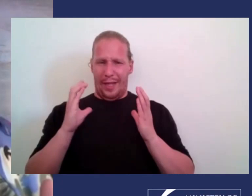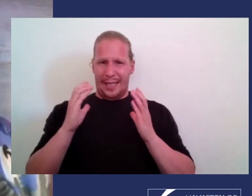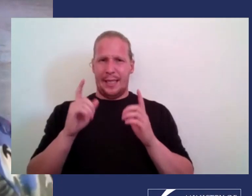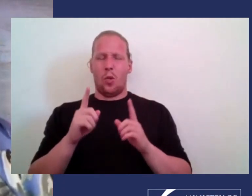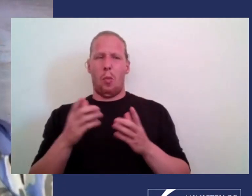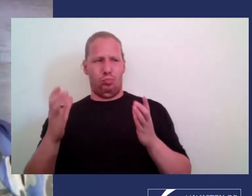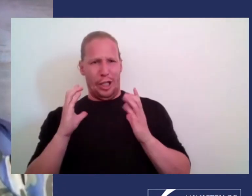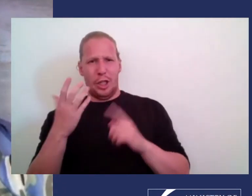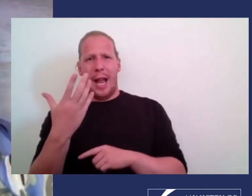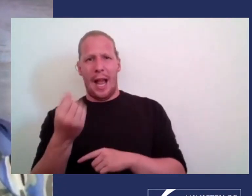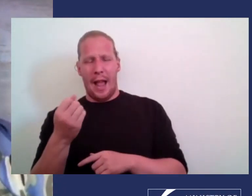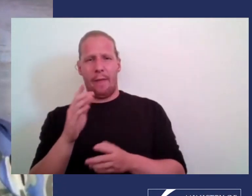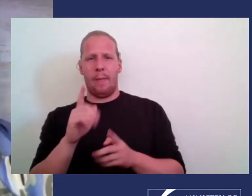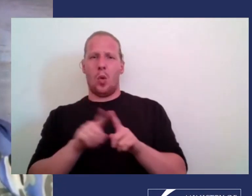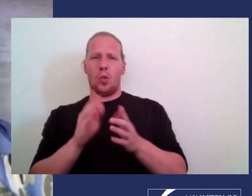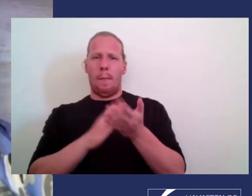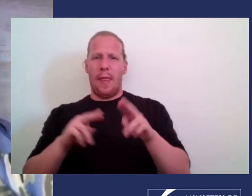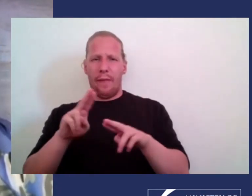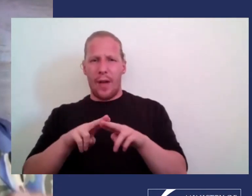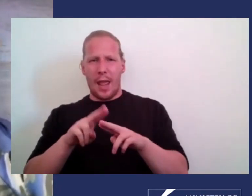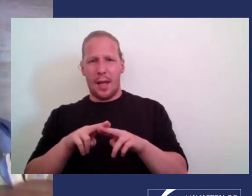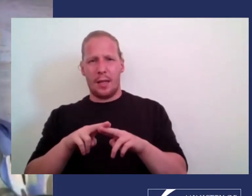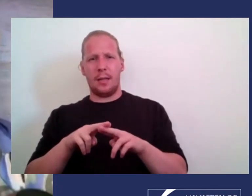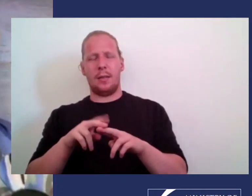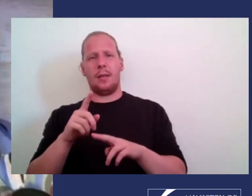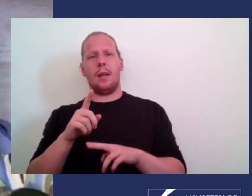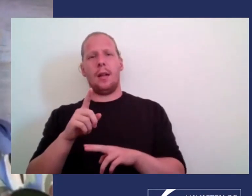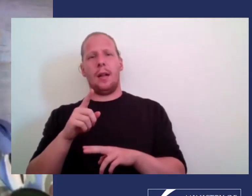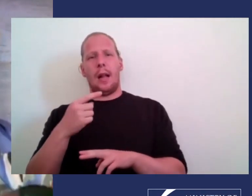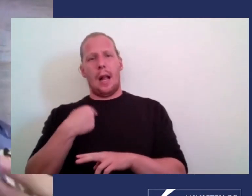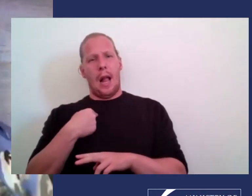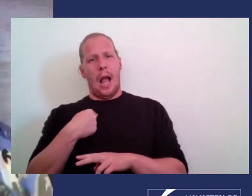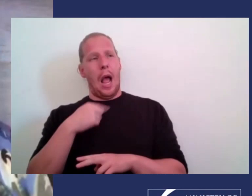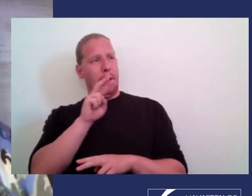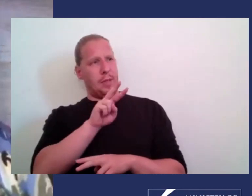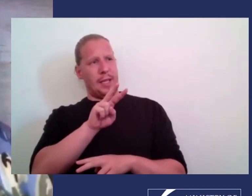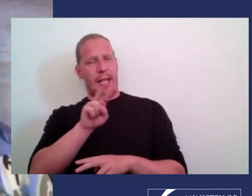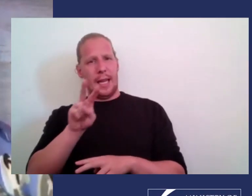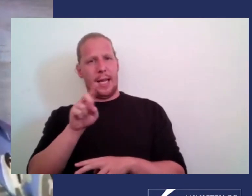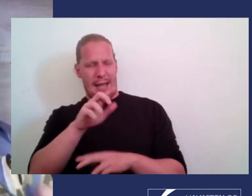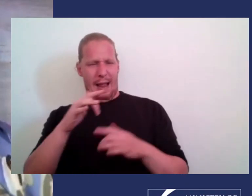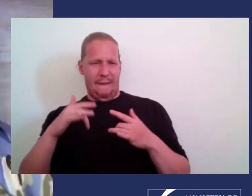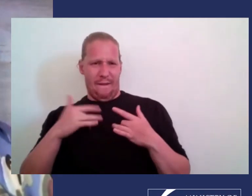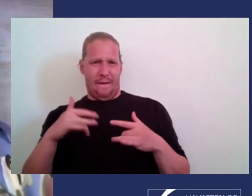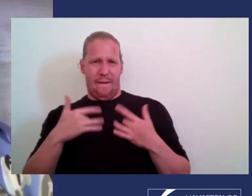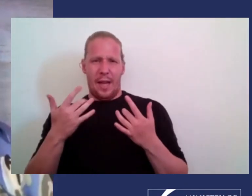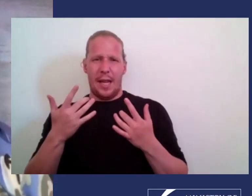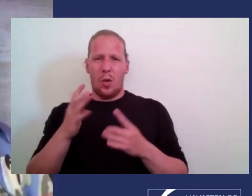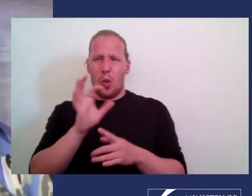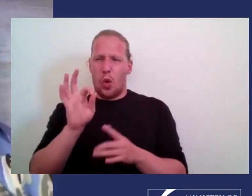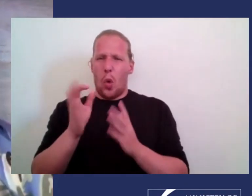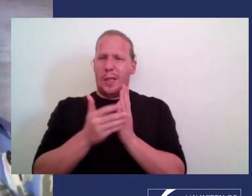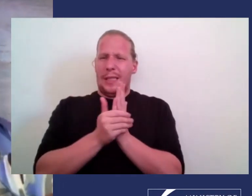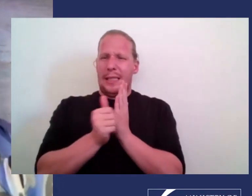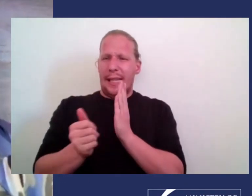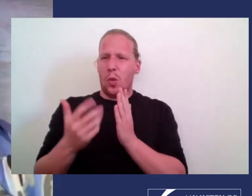And parents are, you know, the parents that I'm seeing are feeling that they just don't really have the skills, that